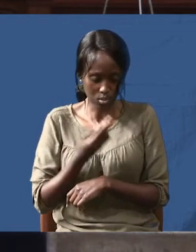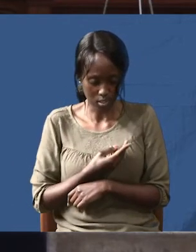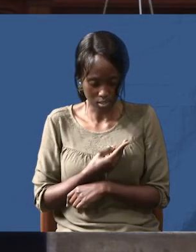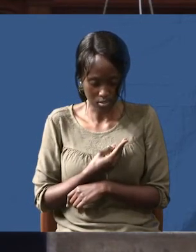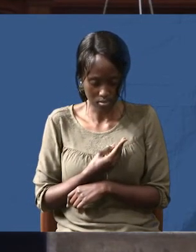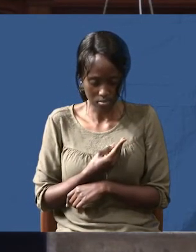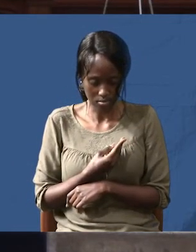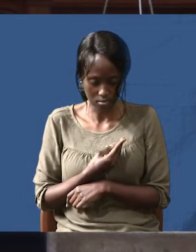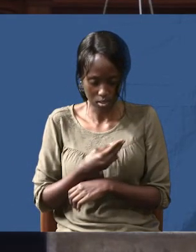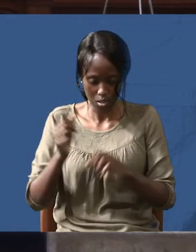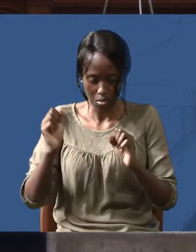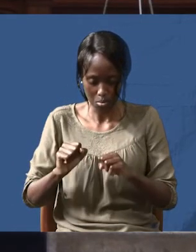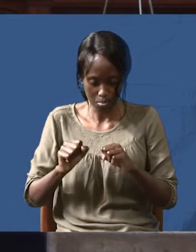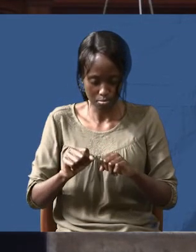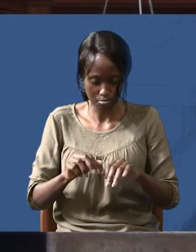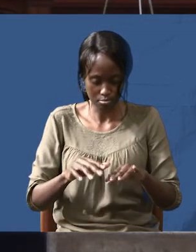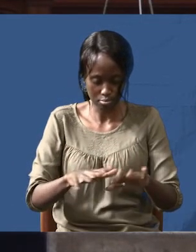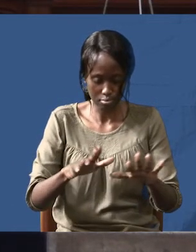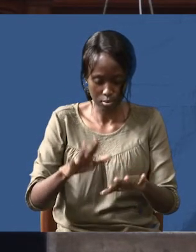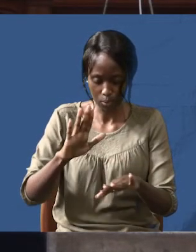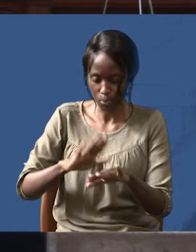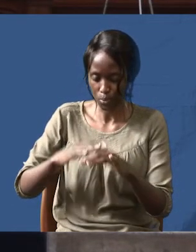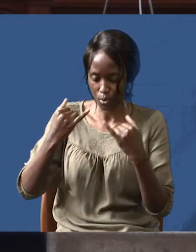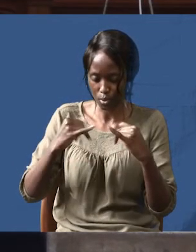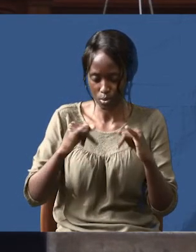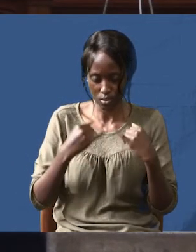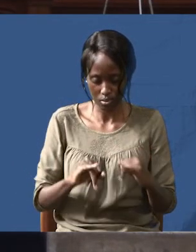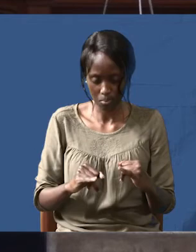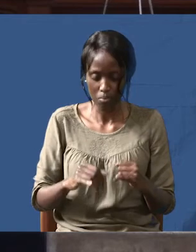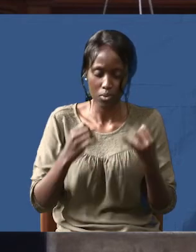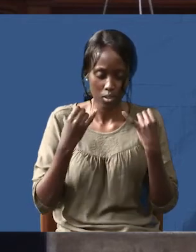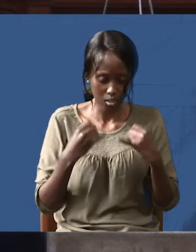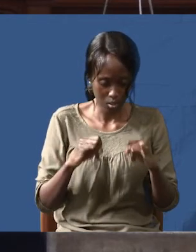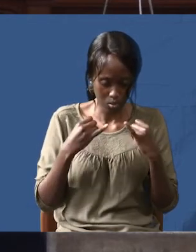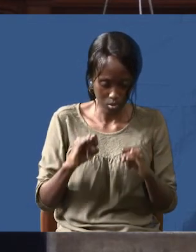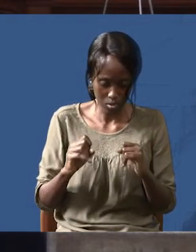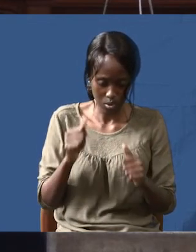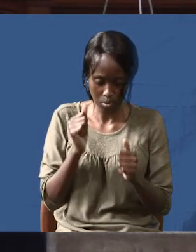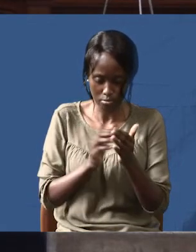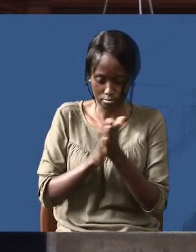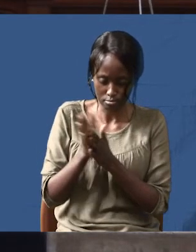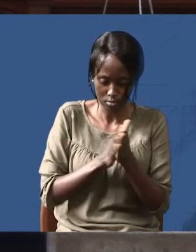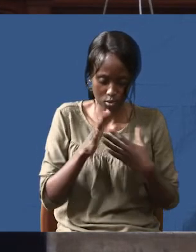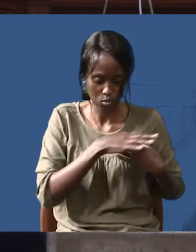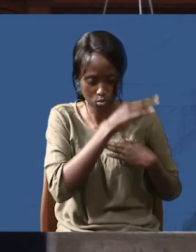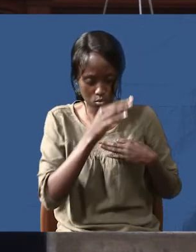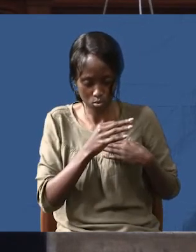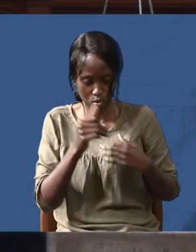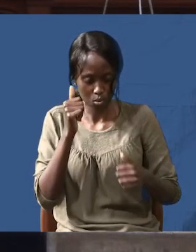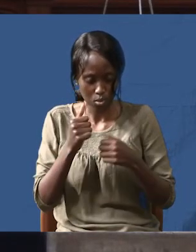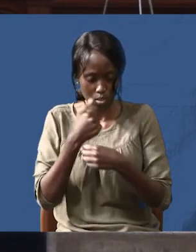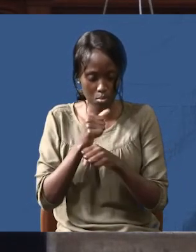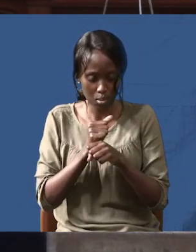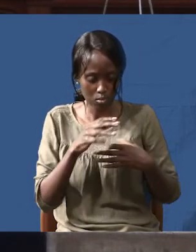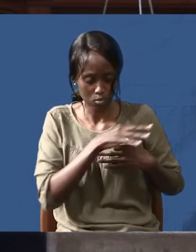instrument to spread the good news. The news that rejuvenates the soul, that renews